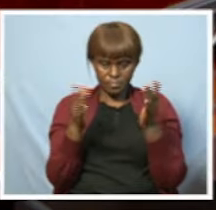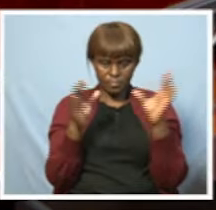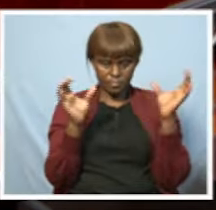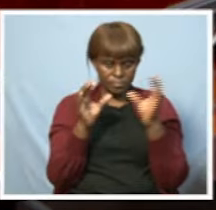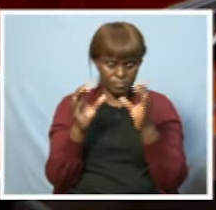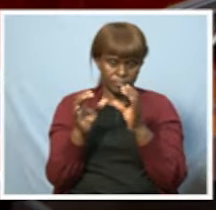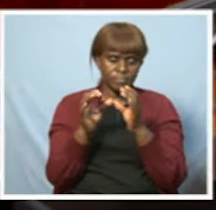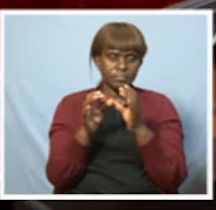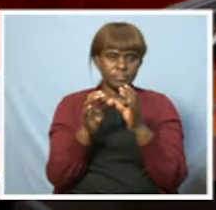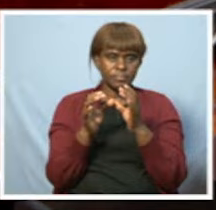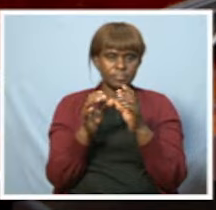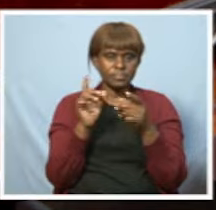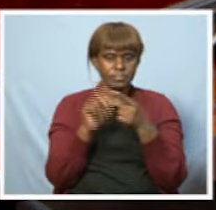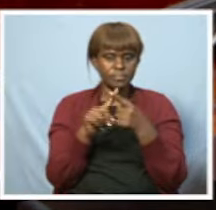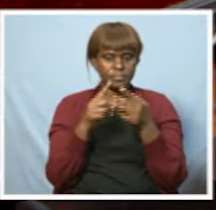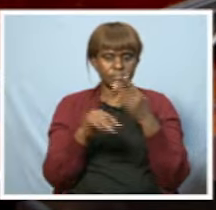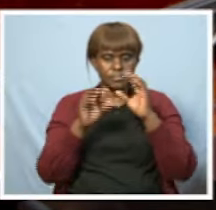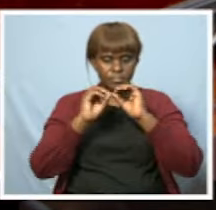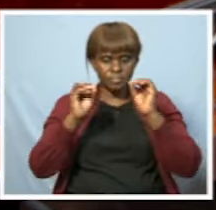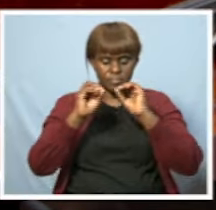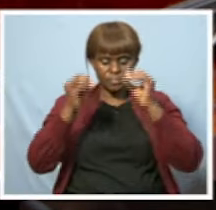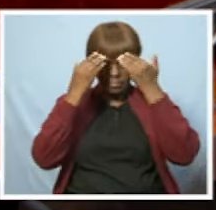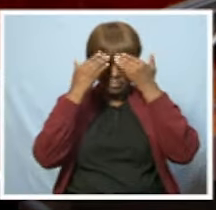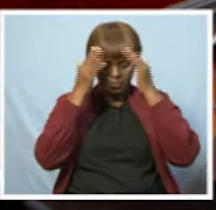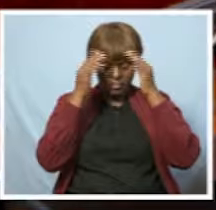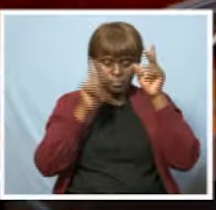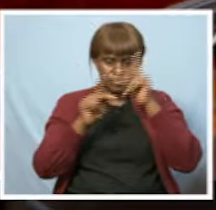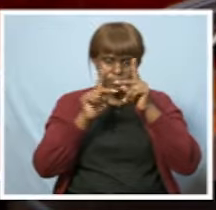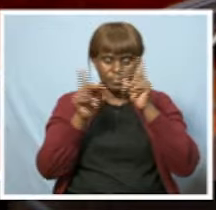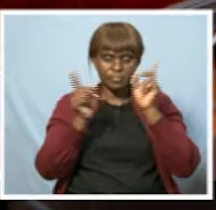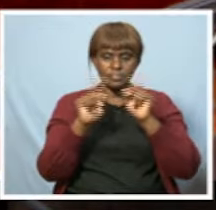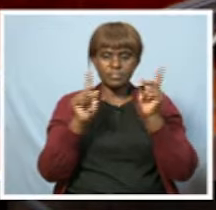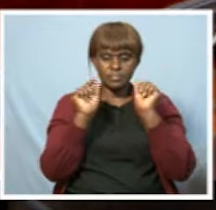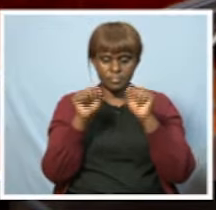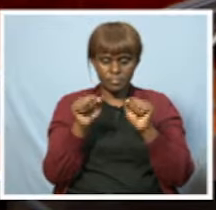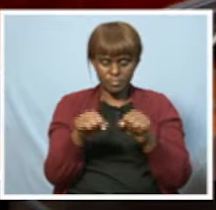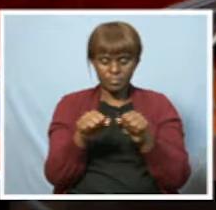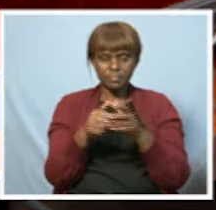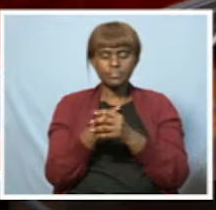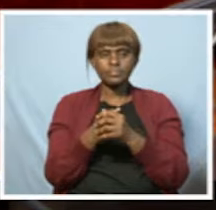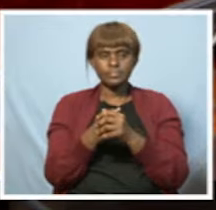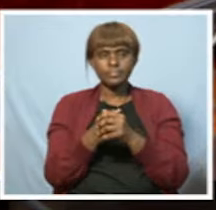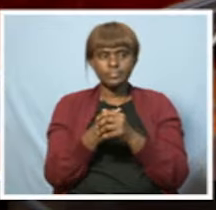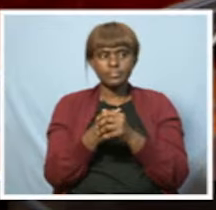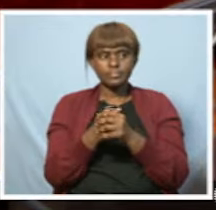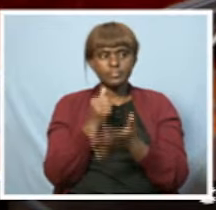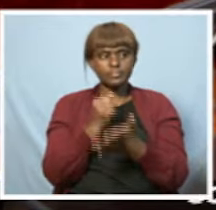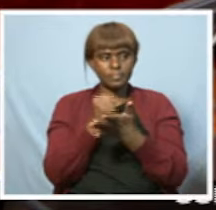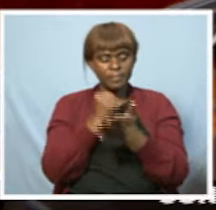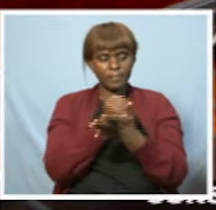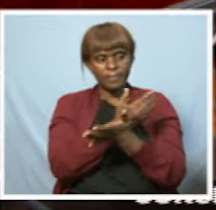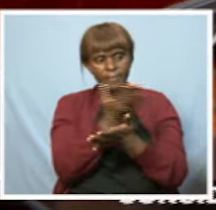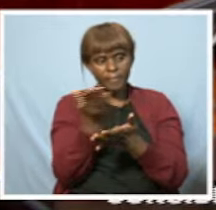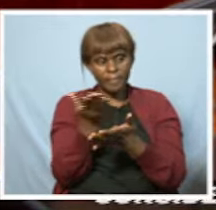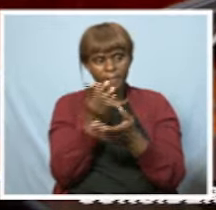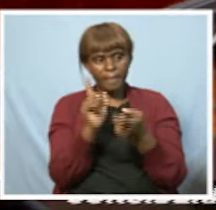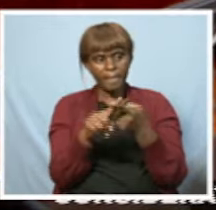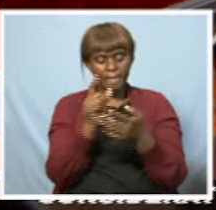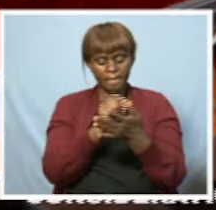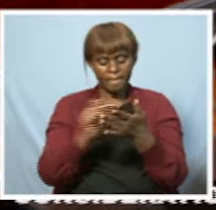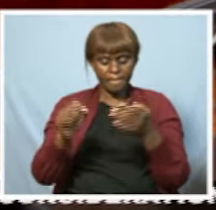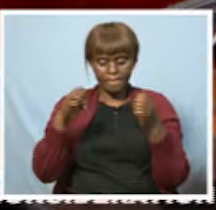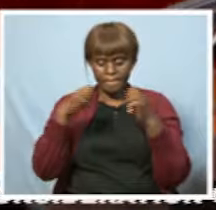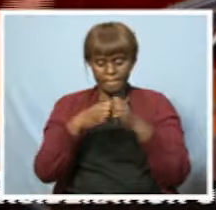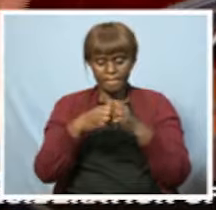council to sensitize the people. Where possible, help them to write a